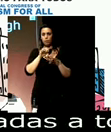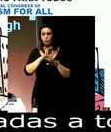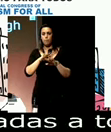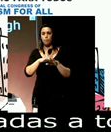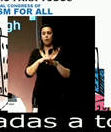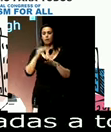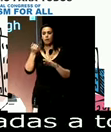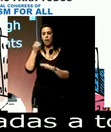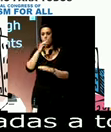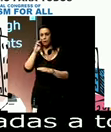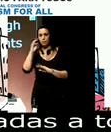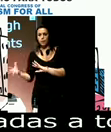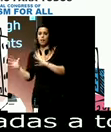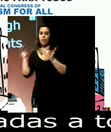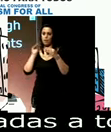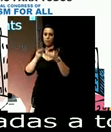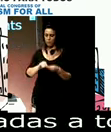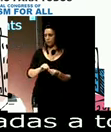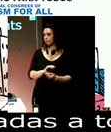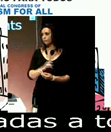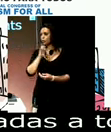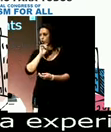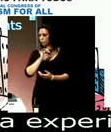in an easy way.